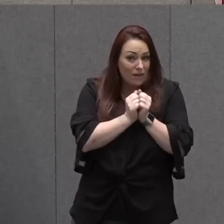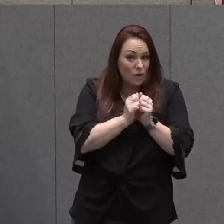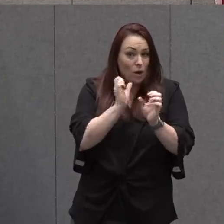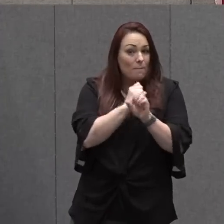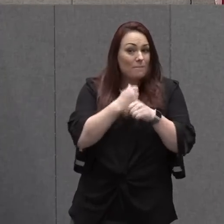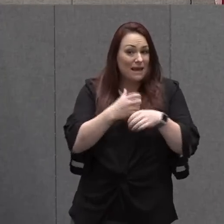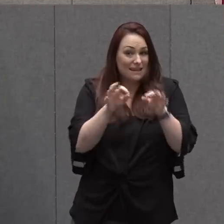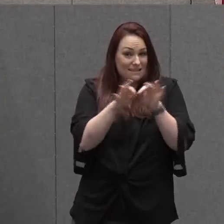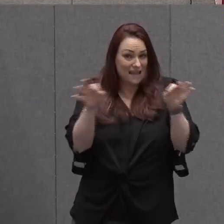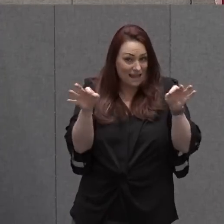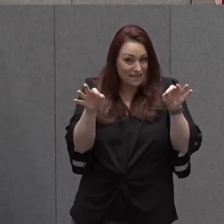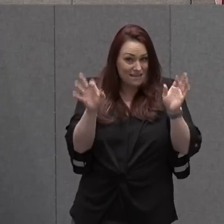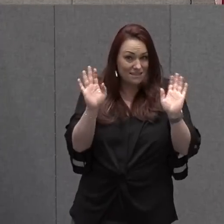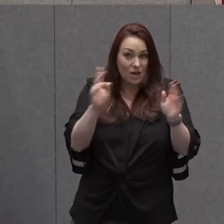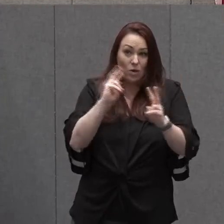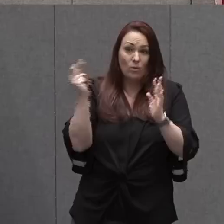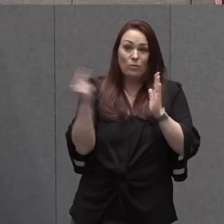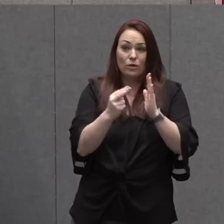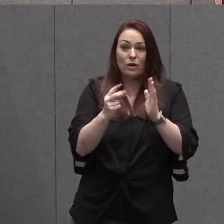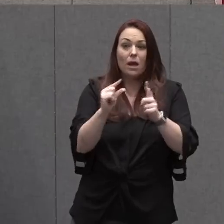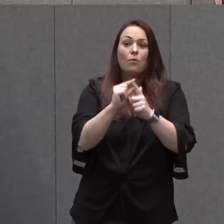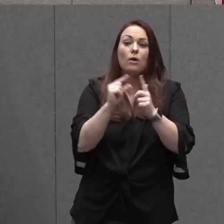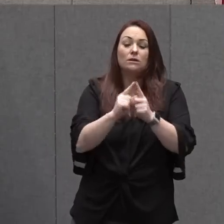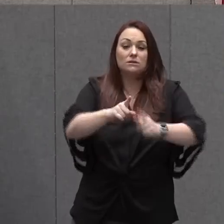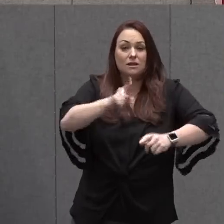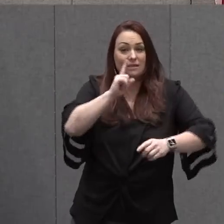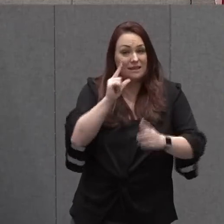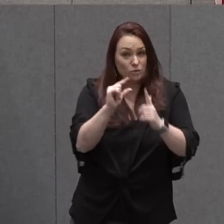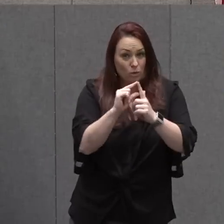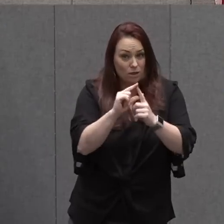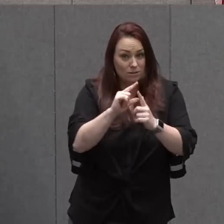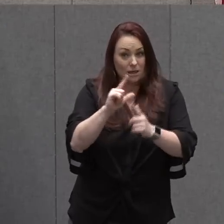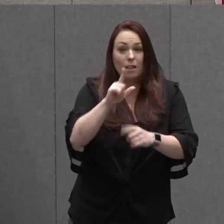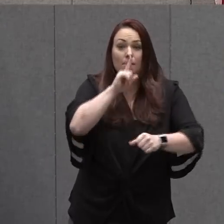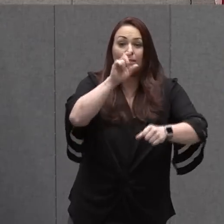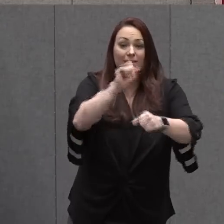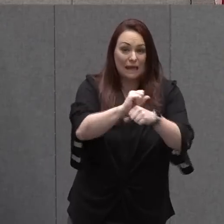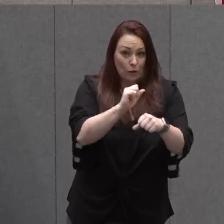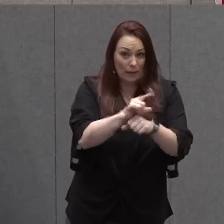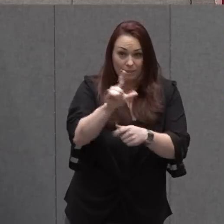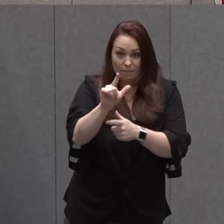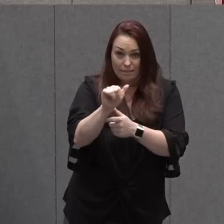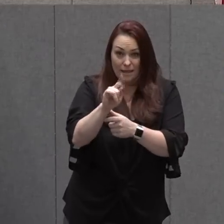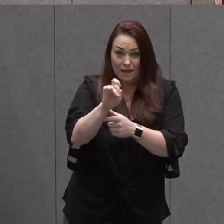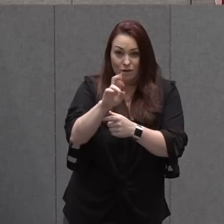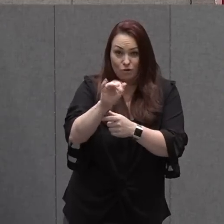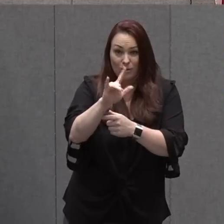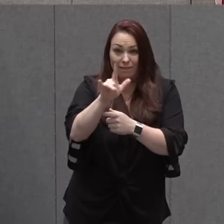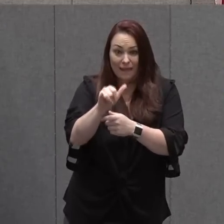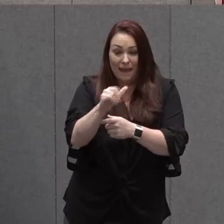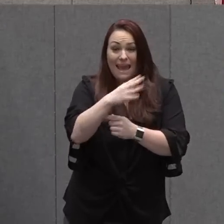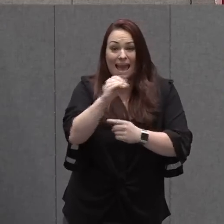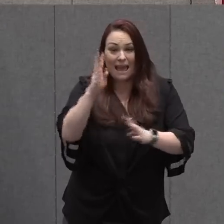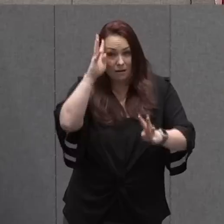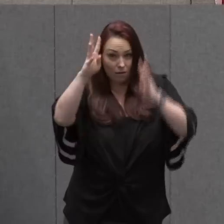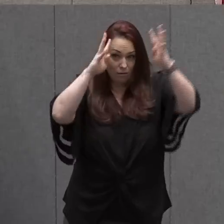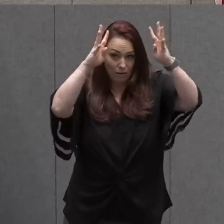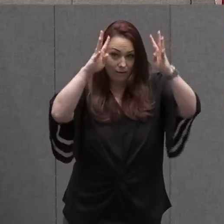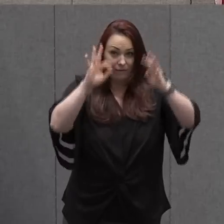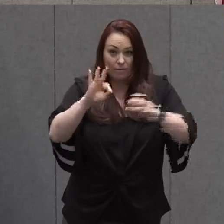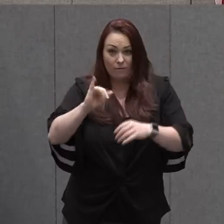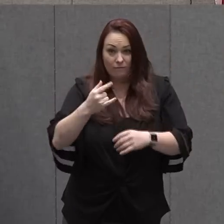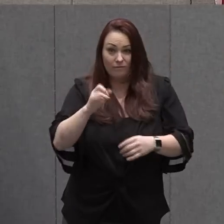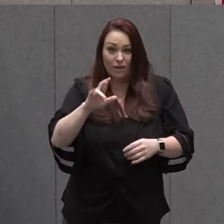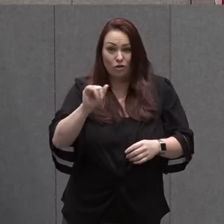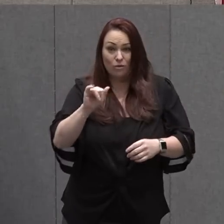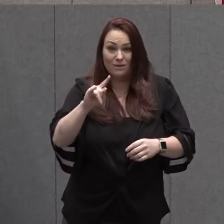are looking at words literally and figuratively. We need some vocabulary words to help us get there. Let's go over